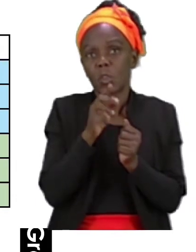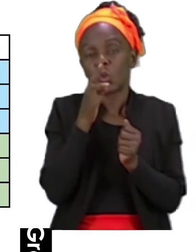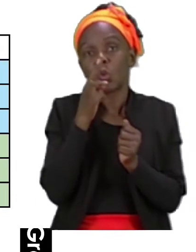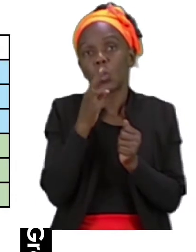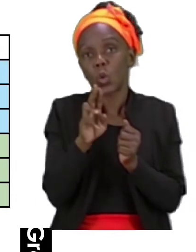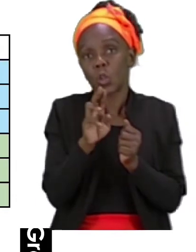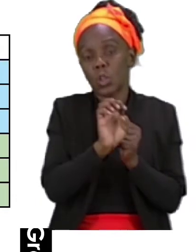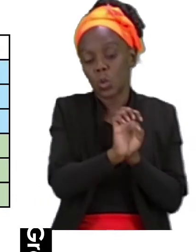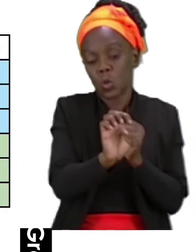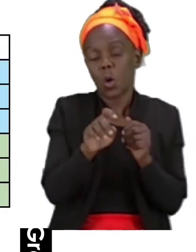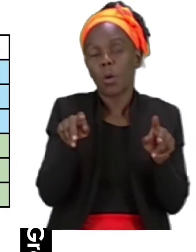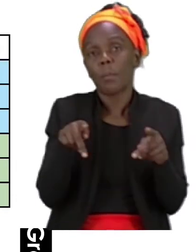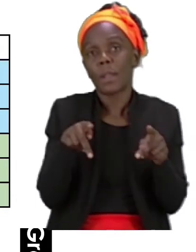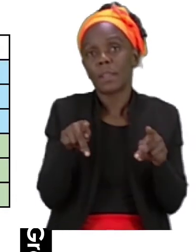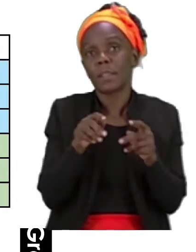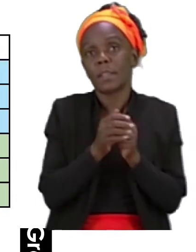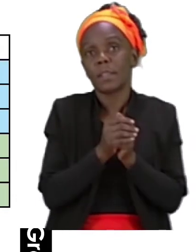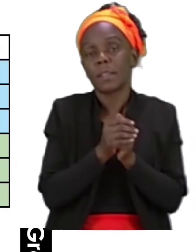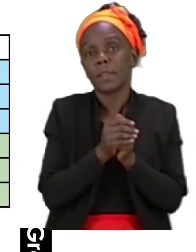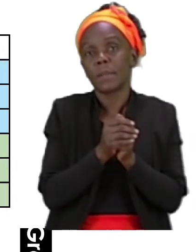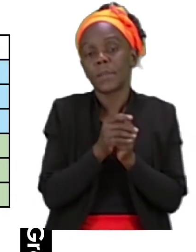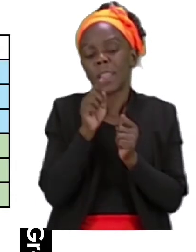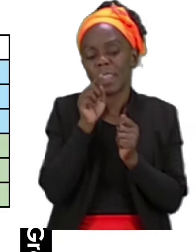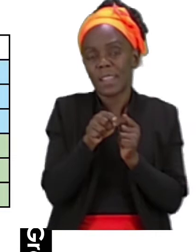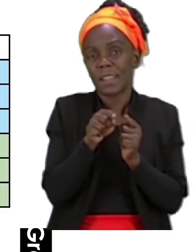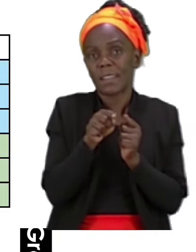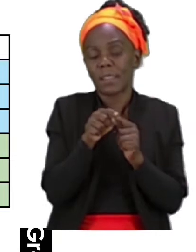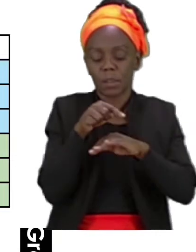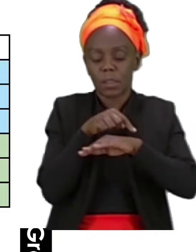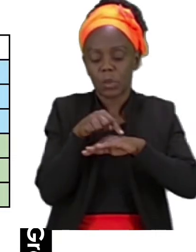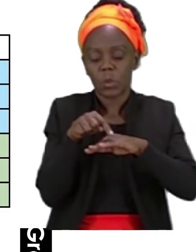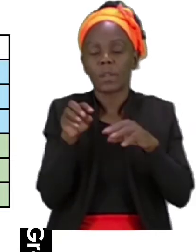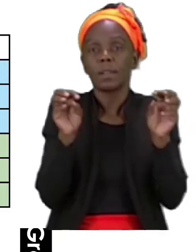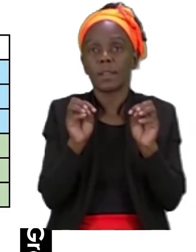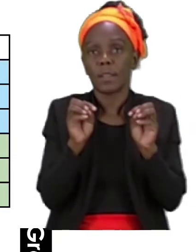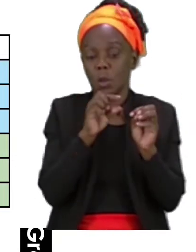not your party. It's dash.